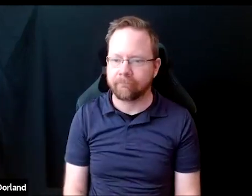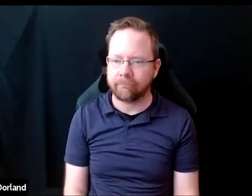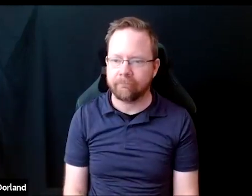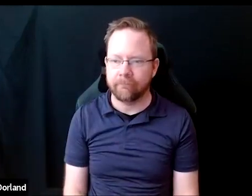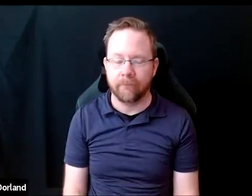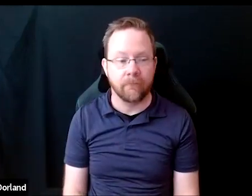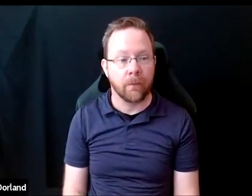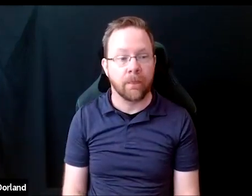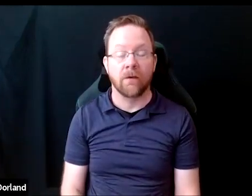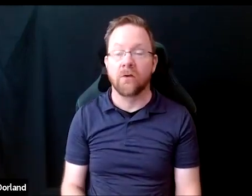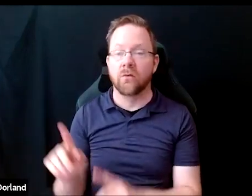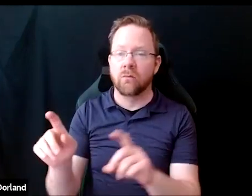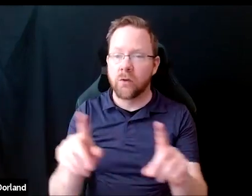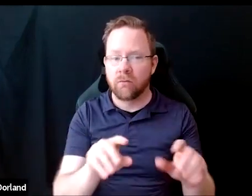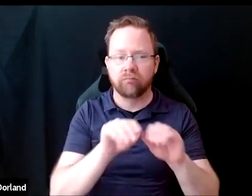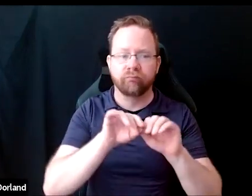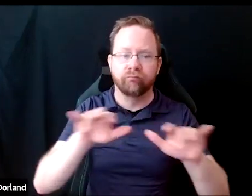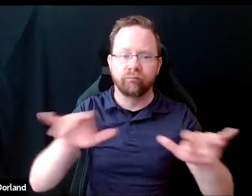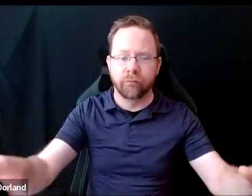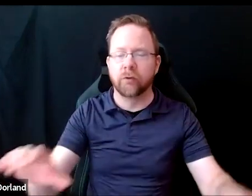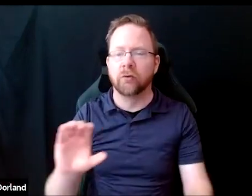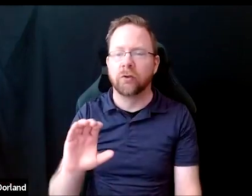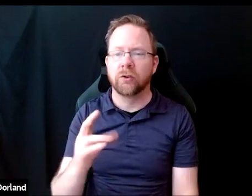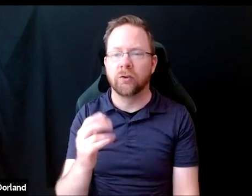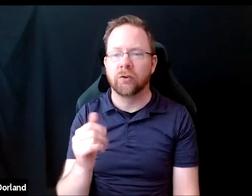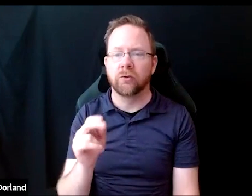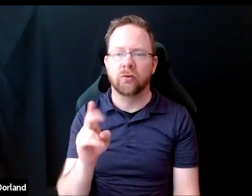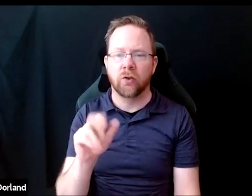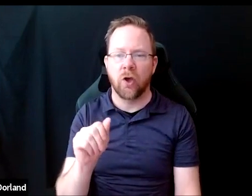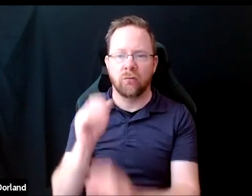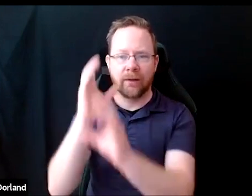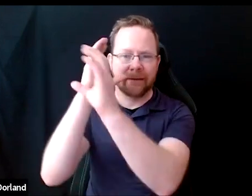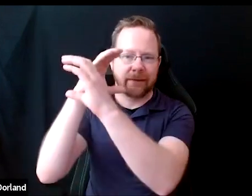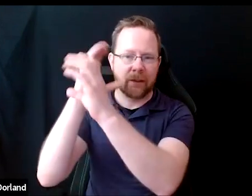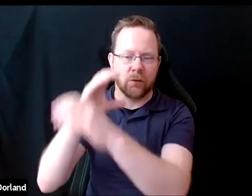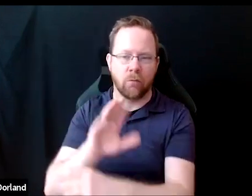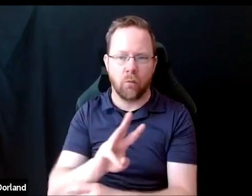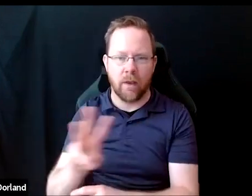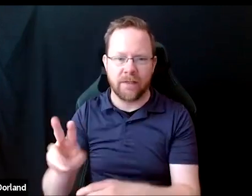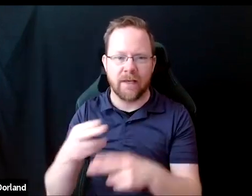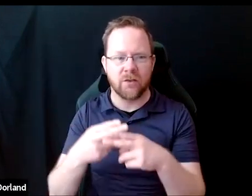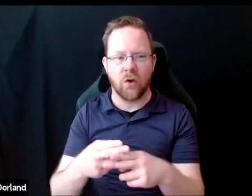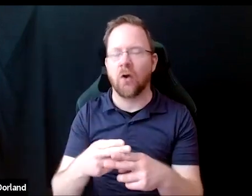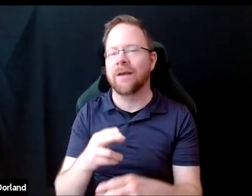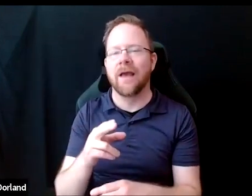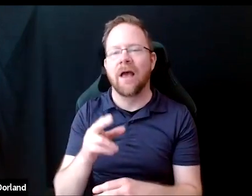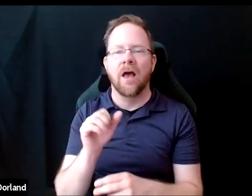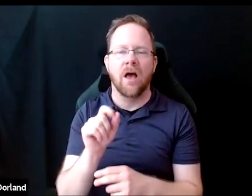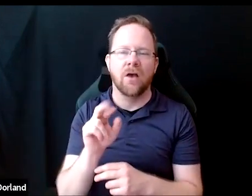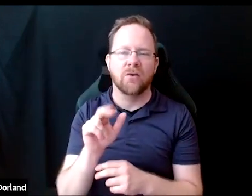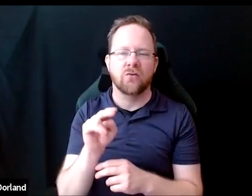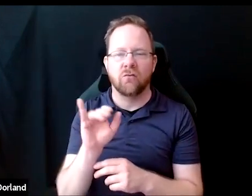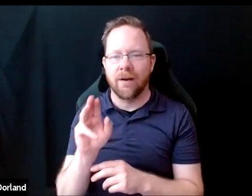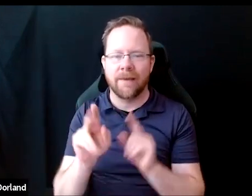This survey was circulated on the Chandra Telescope's website, a website called Astronomy Picture of the Day, and various social